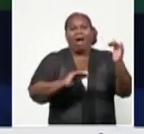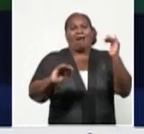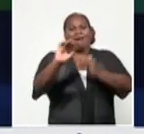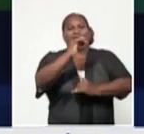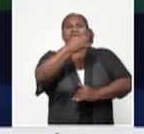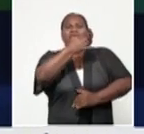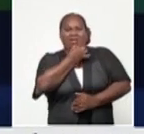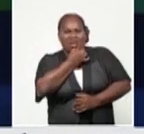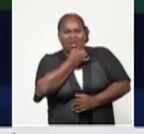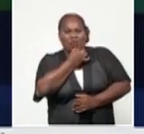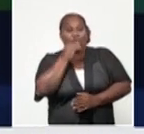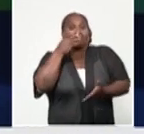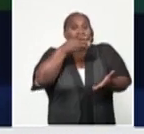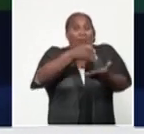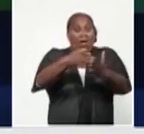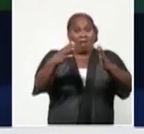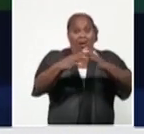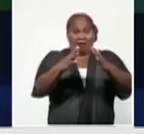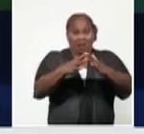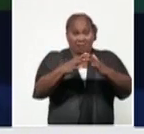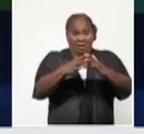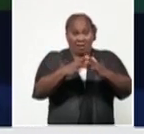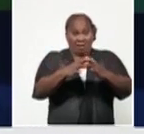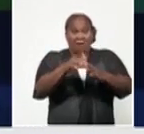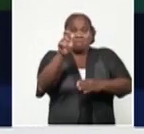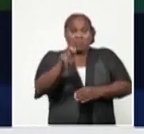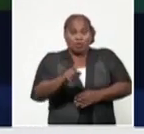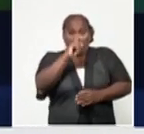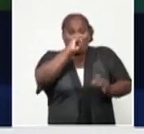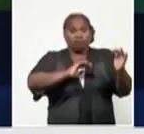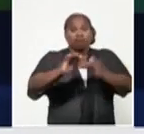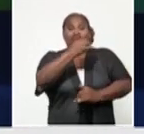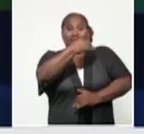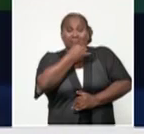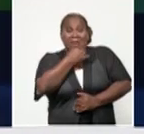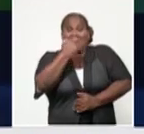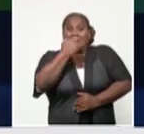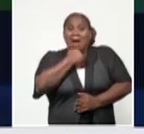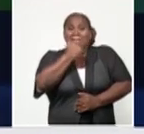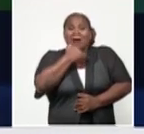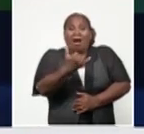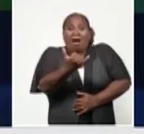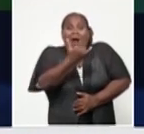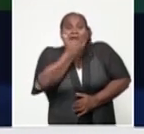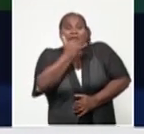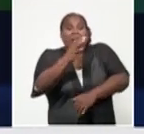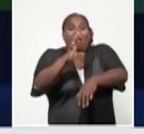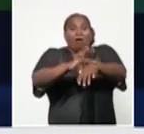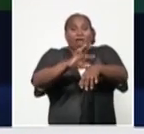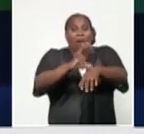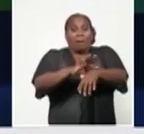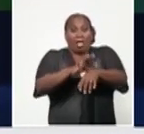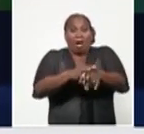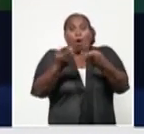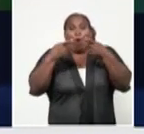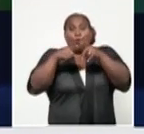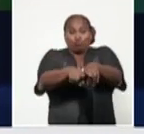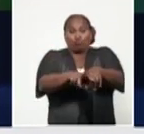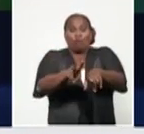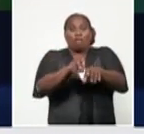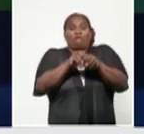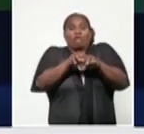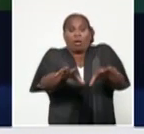people then pass the virus on to elders at home. And although older folks are more susceptible to the virus given the likelihood